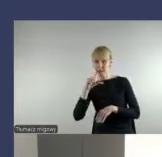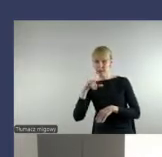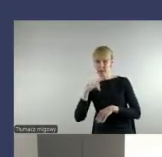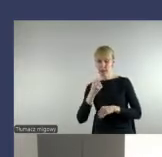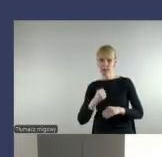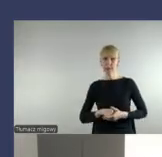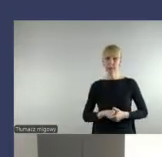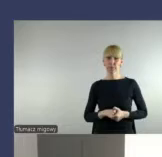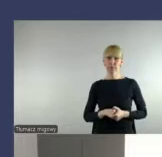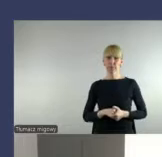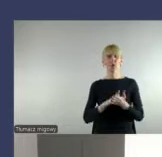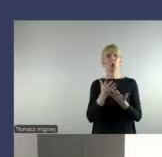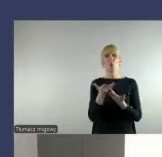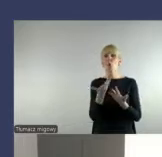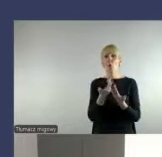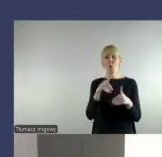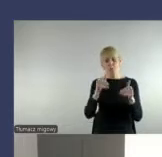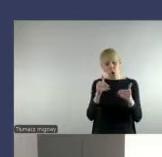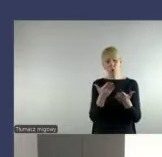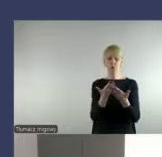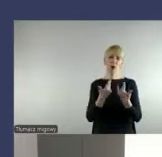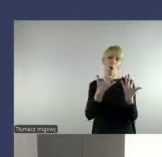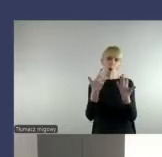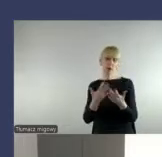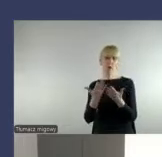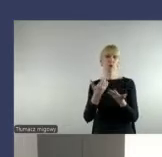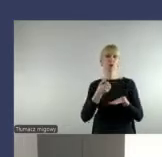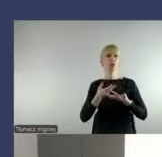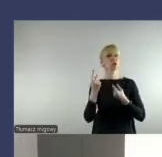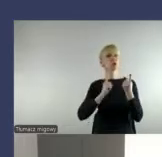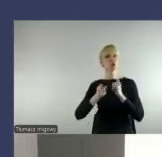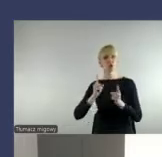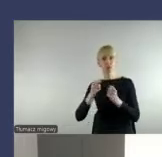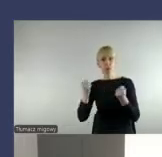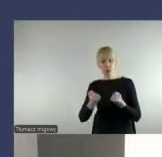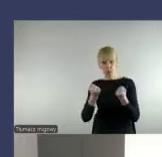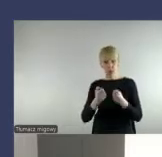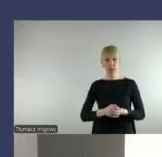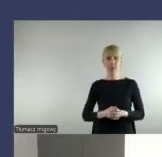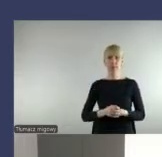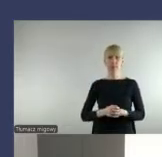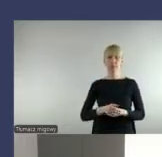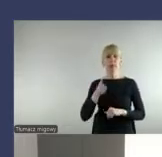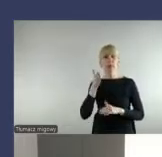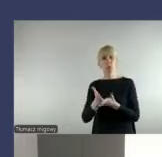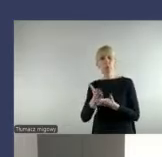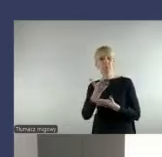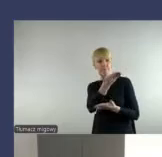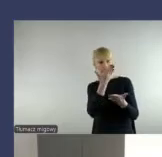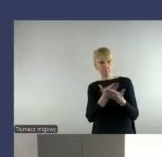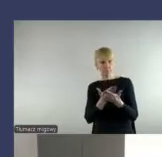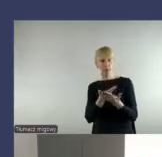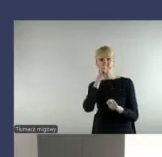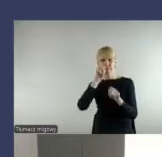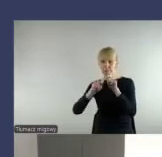these resources are stored at their headquarters, so it makes